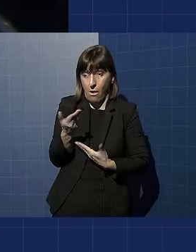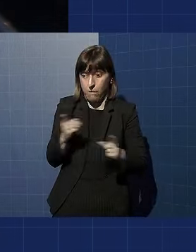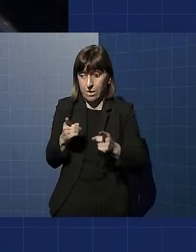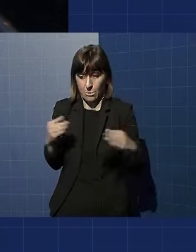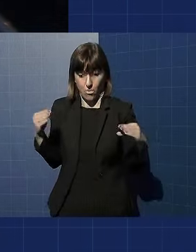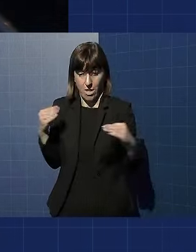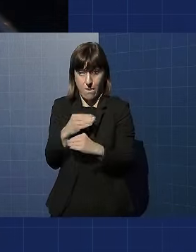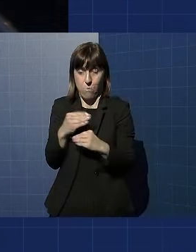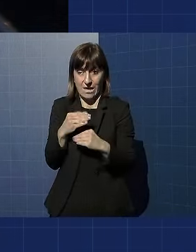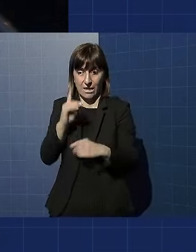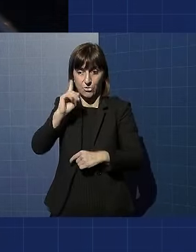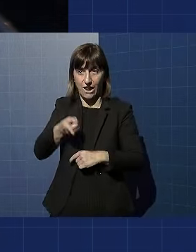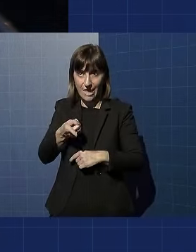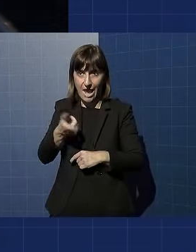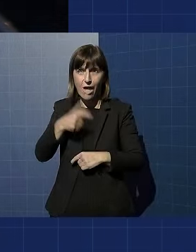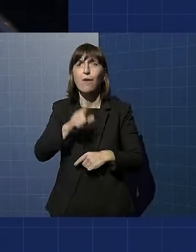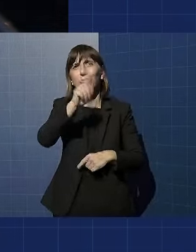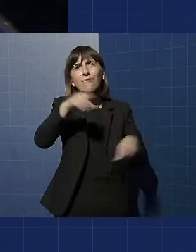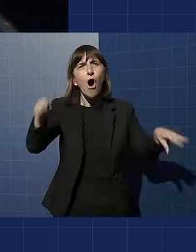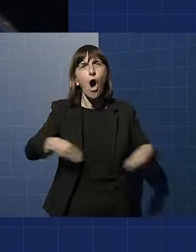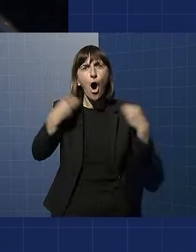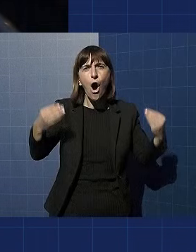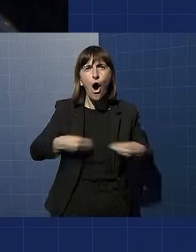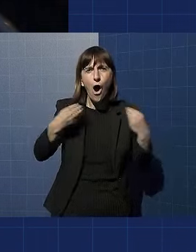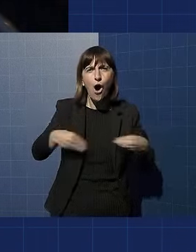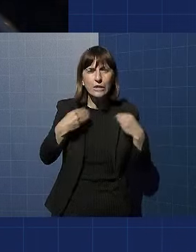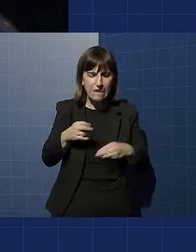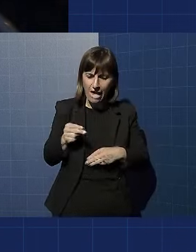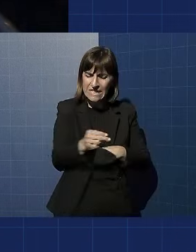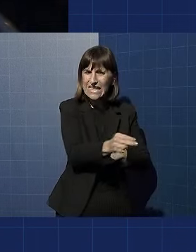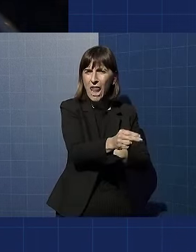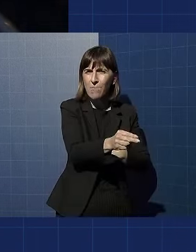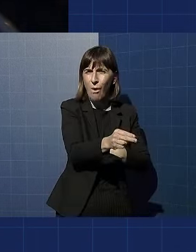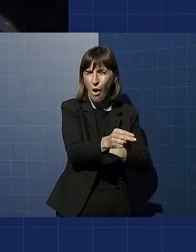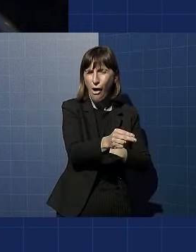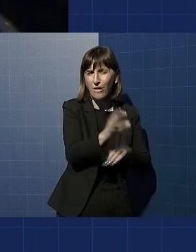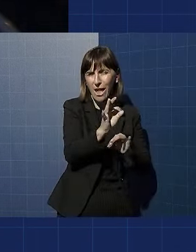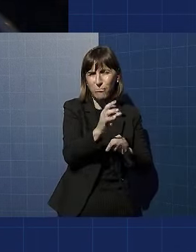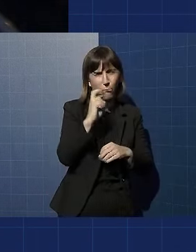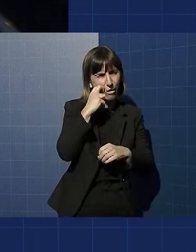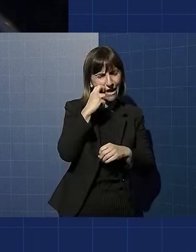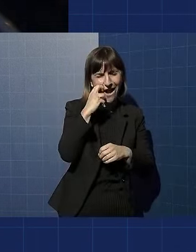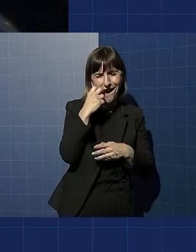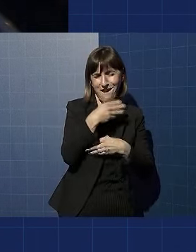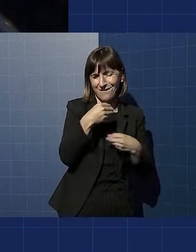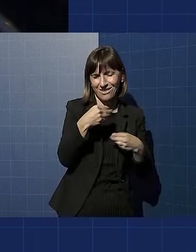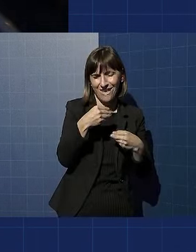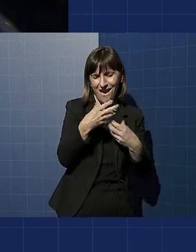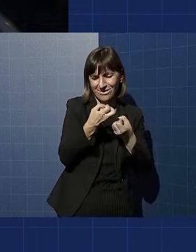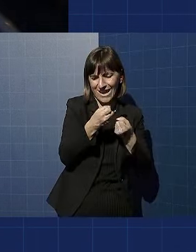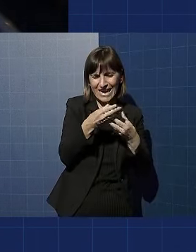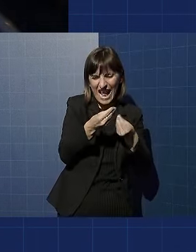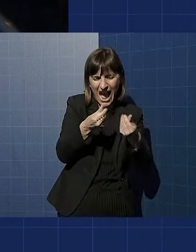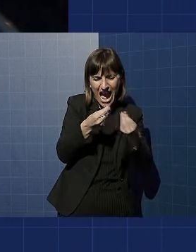lot of salmon, which is very fatty, before they go into hibernation. So we have started to look at those elements, but not at